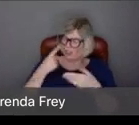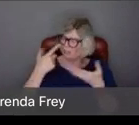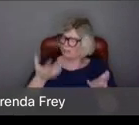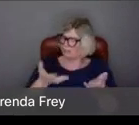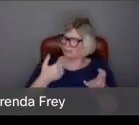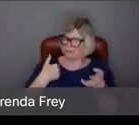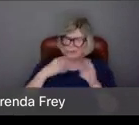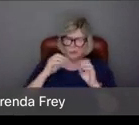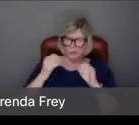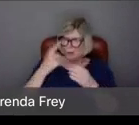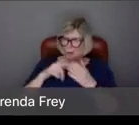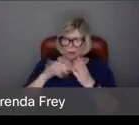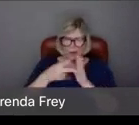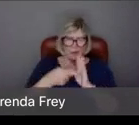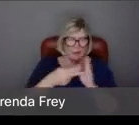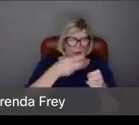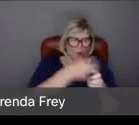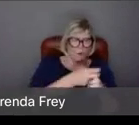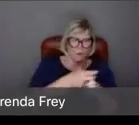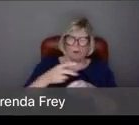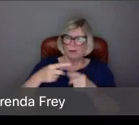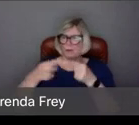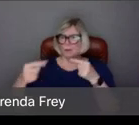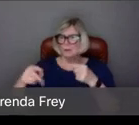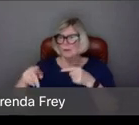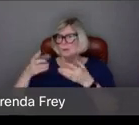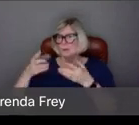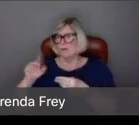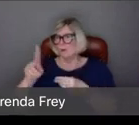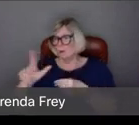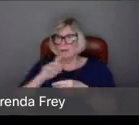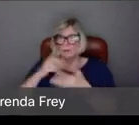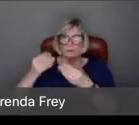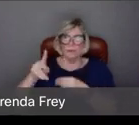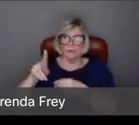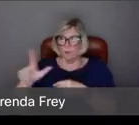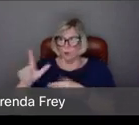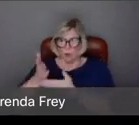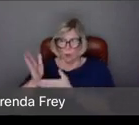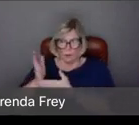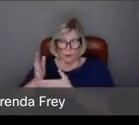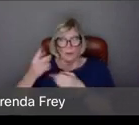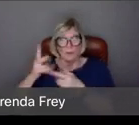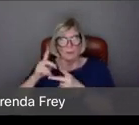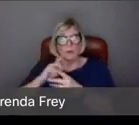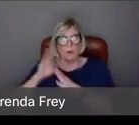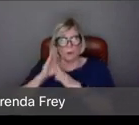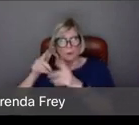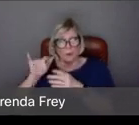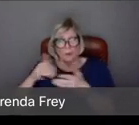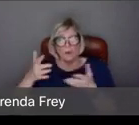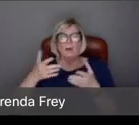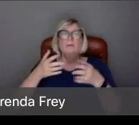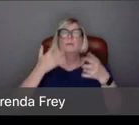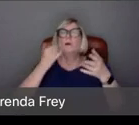have no idea what that means, or, you know, is a soft pull okay? You know, a lot of people worry about that. So let's just define that and talk about